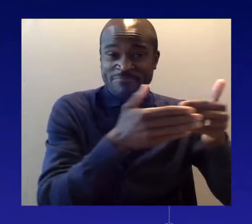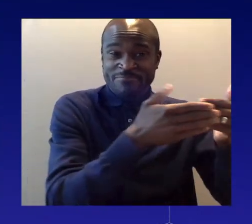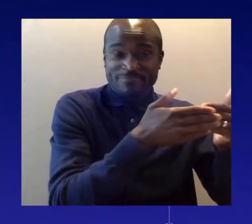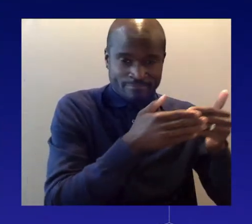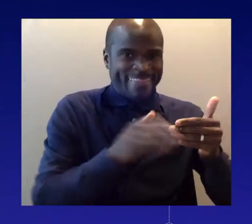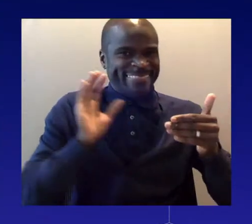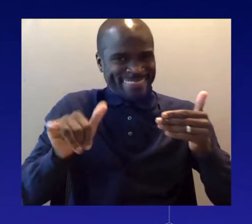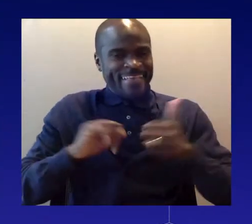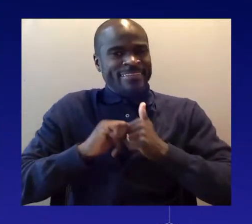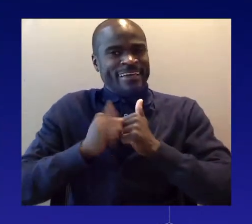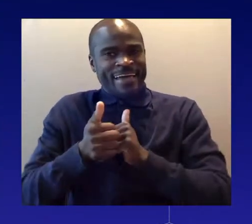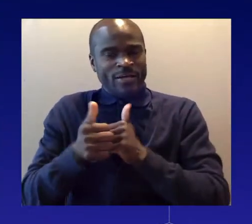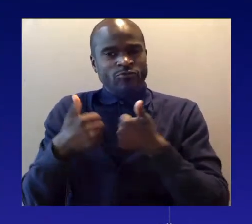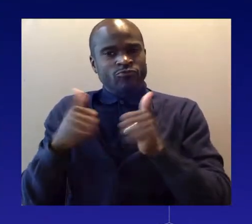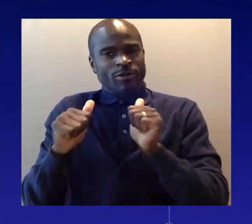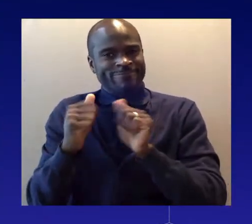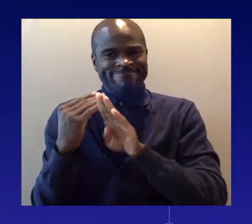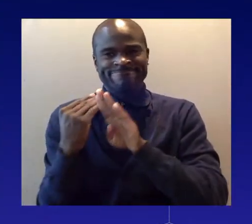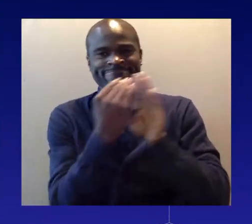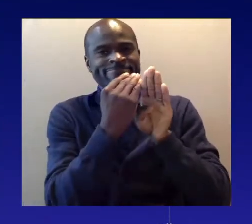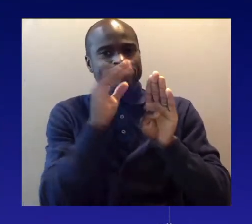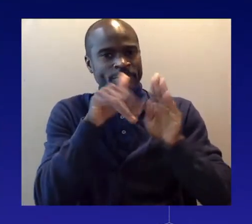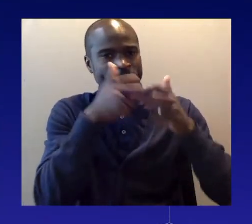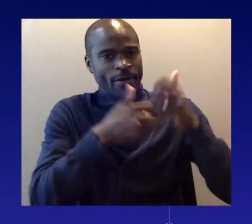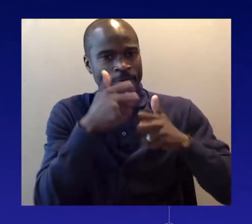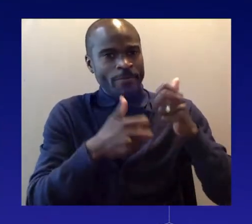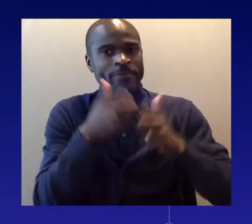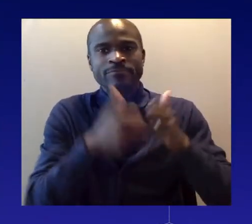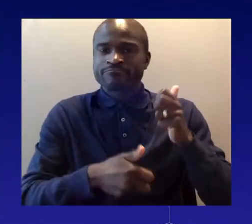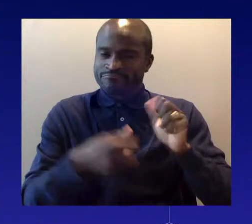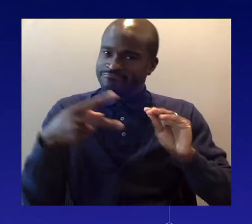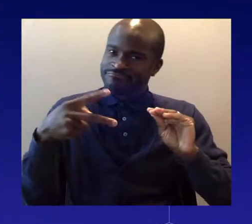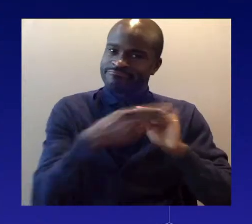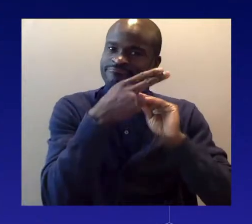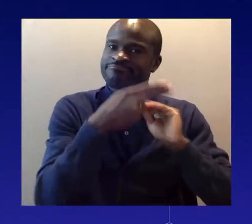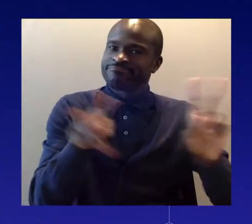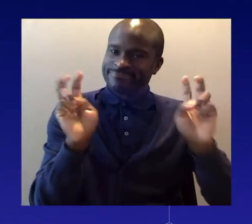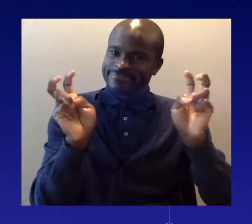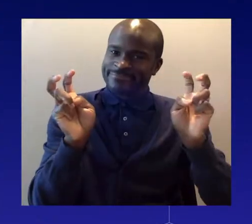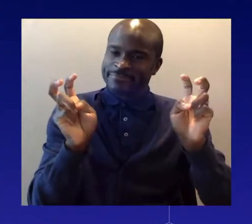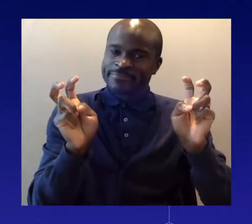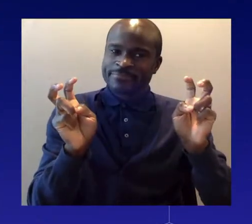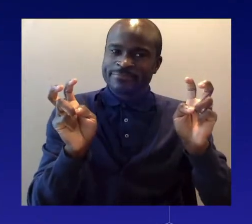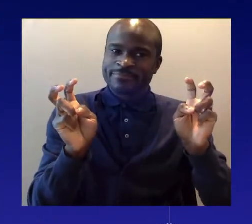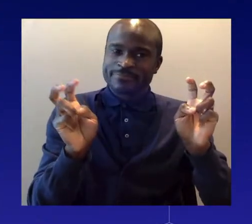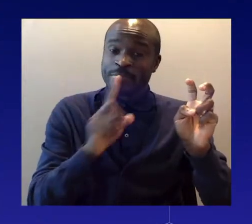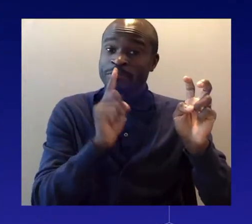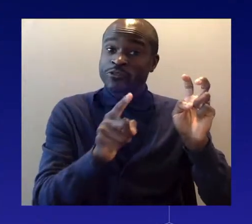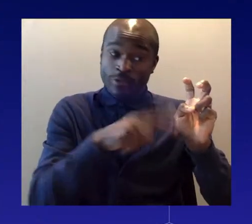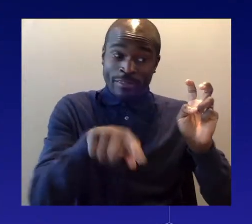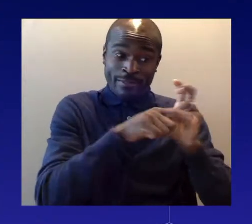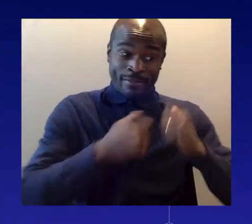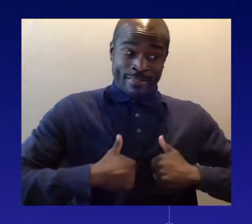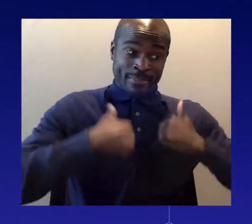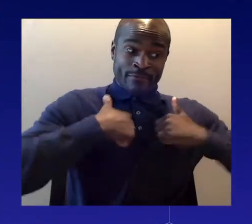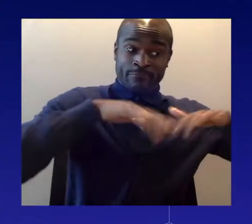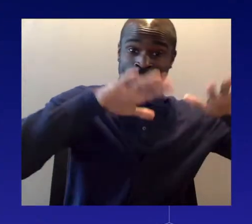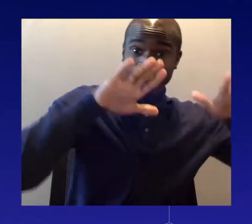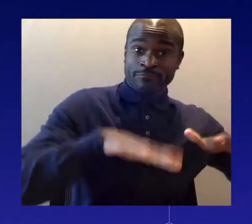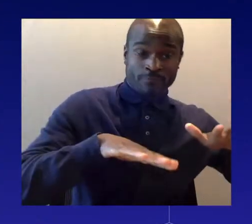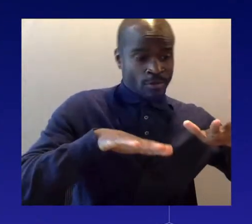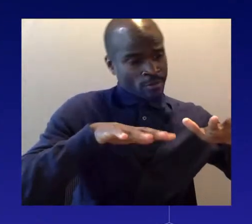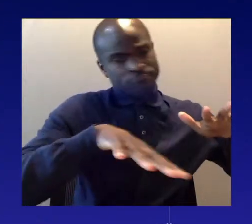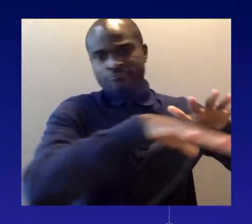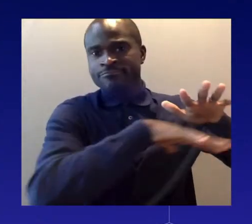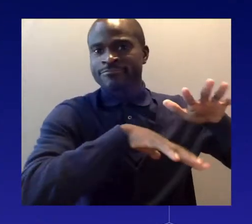problem, is nip this problem in the bud by making sure that people can live in healthy communities. Annabella mentioned